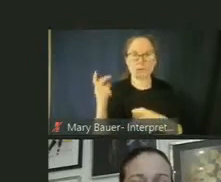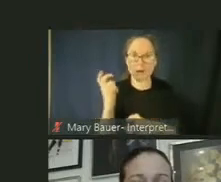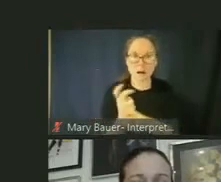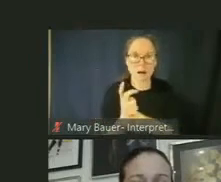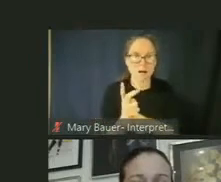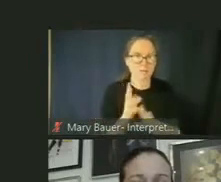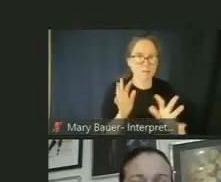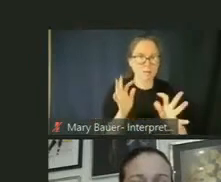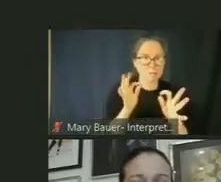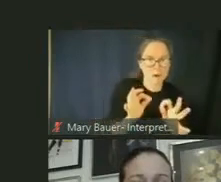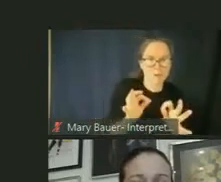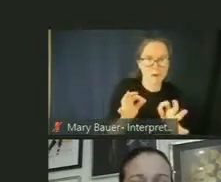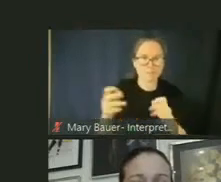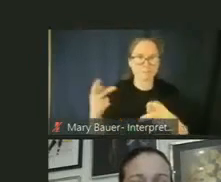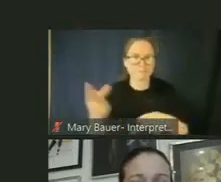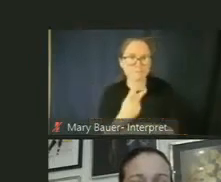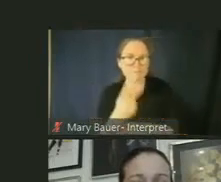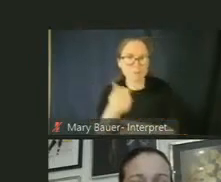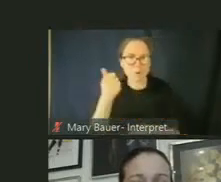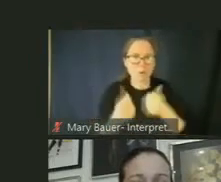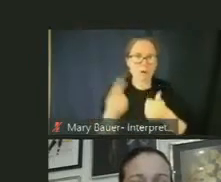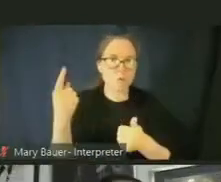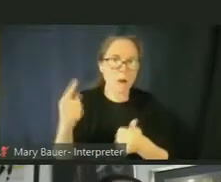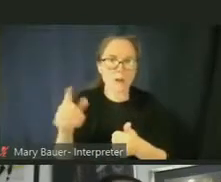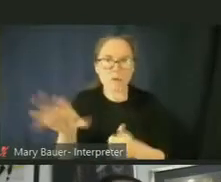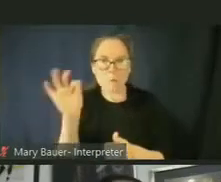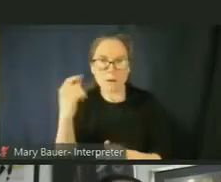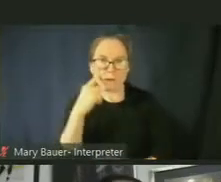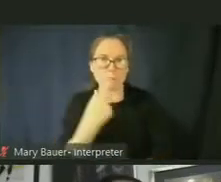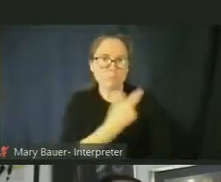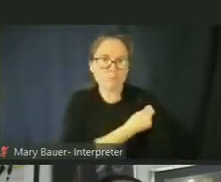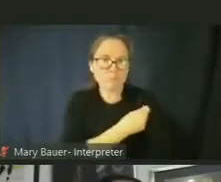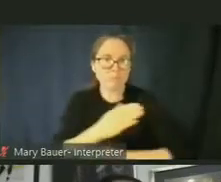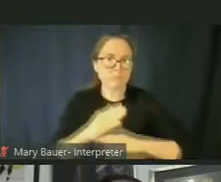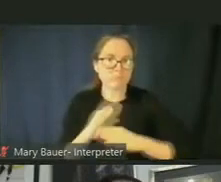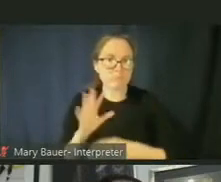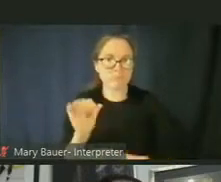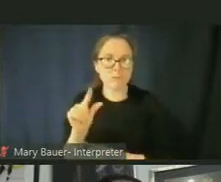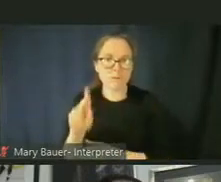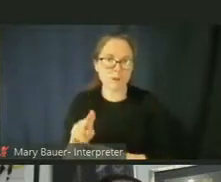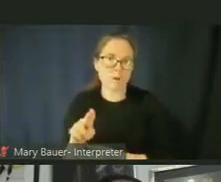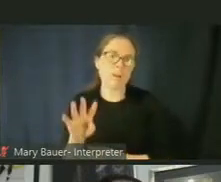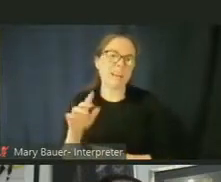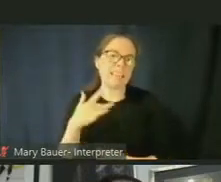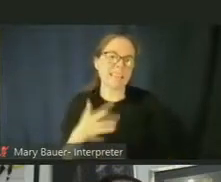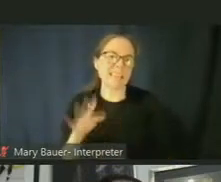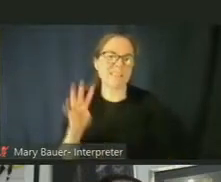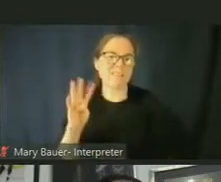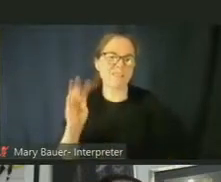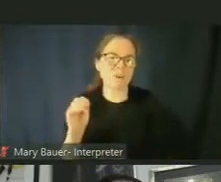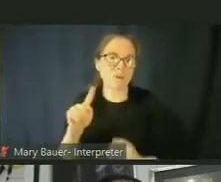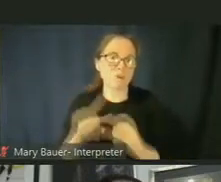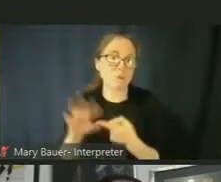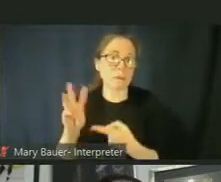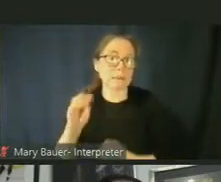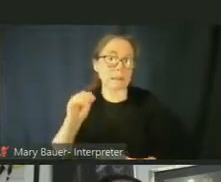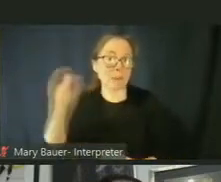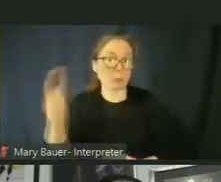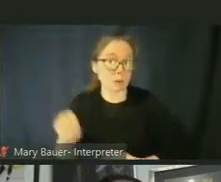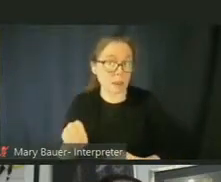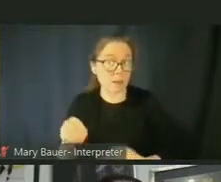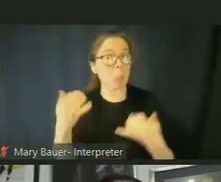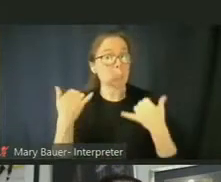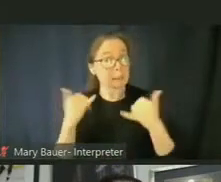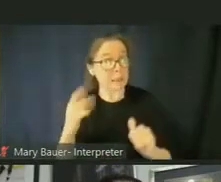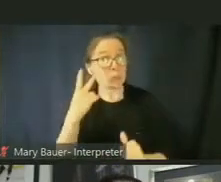will protect us from the flu. Often that effectiveness is anywhere from the 40 to 60% range. And still we're able to see when the flu vaccine is